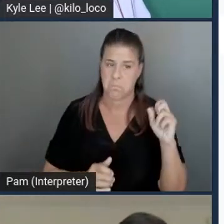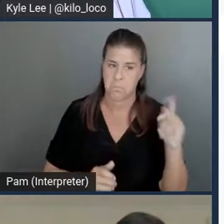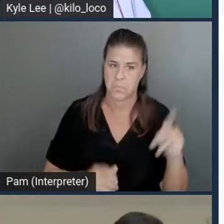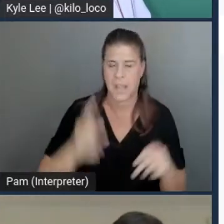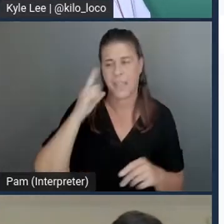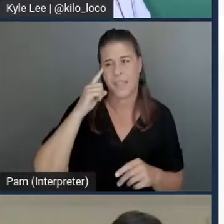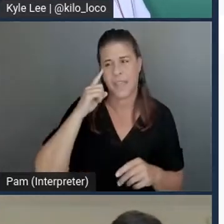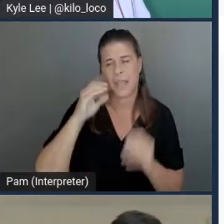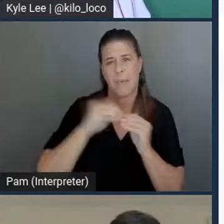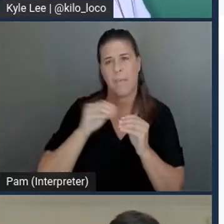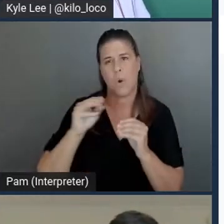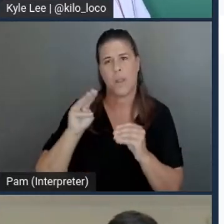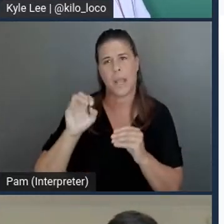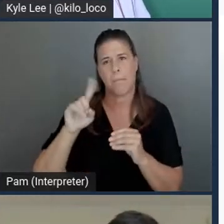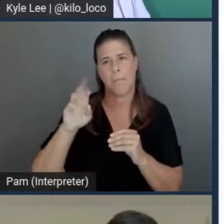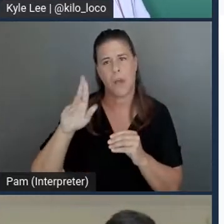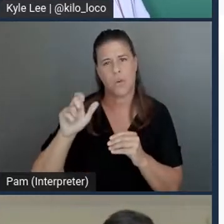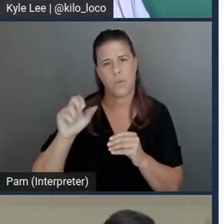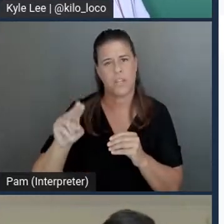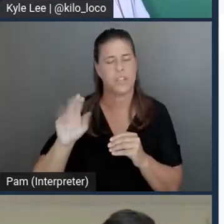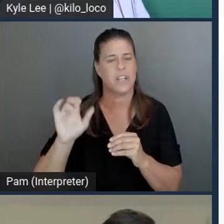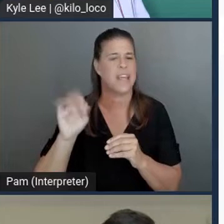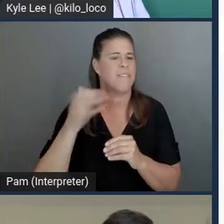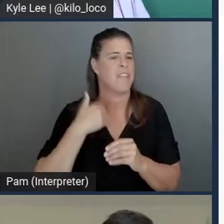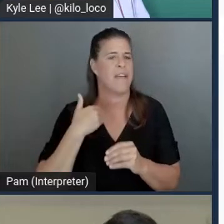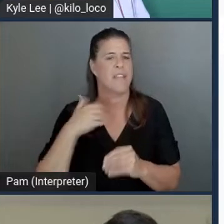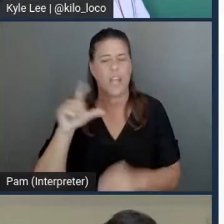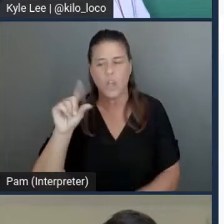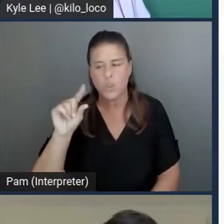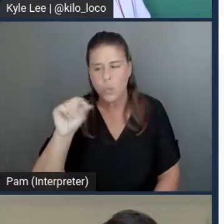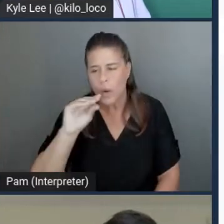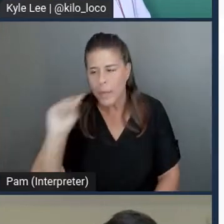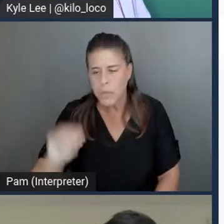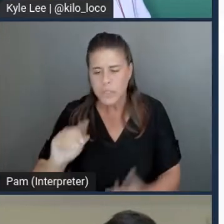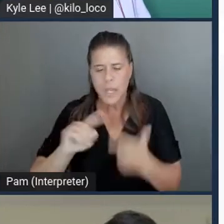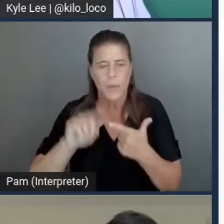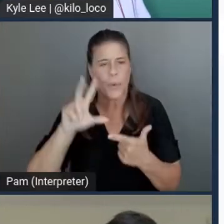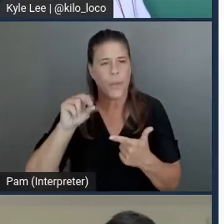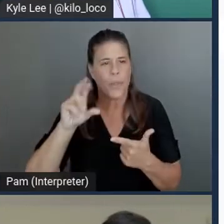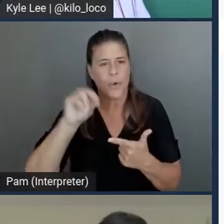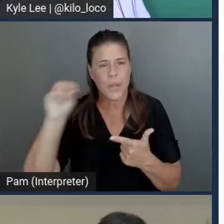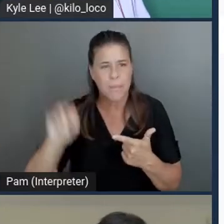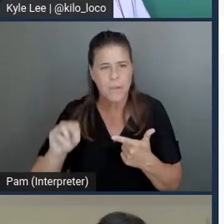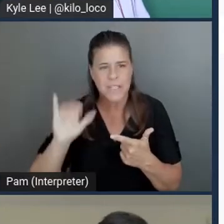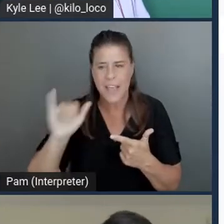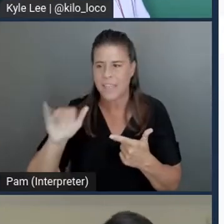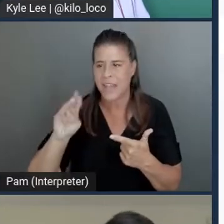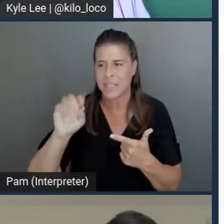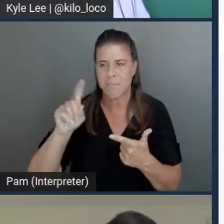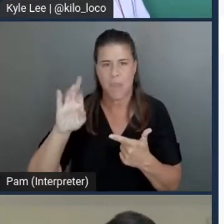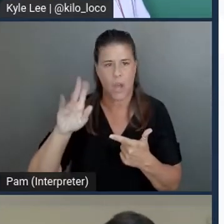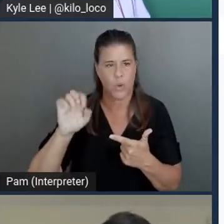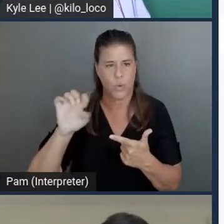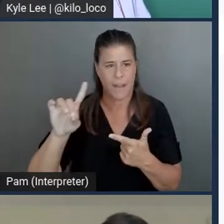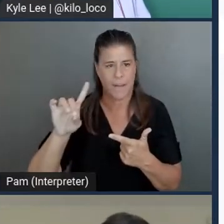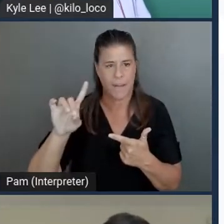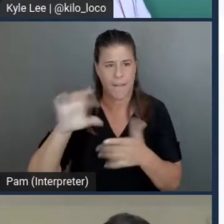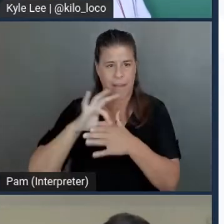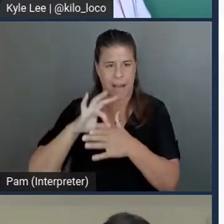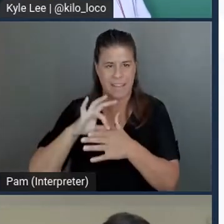down the moderation use case, if there's like a 20% chance or 30% chance that this is moderated content, that's not